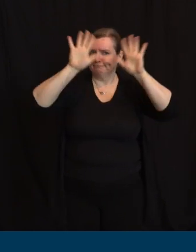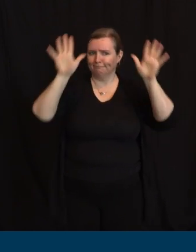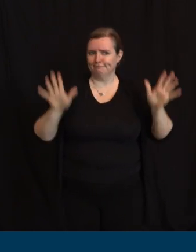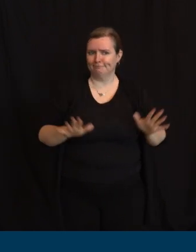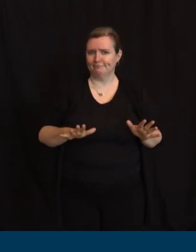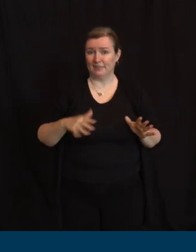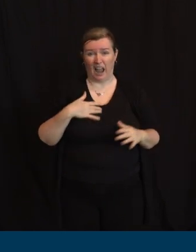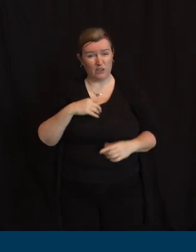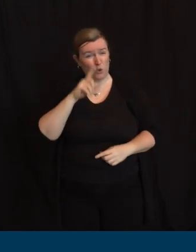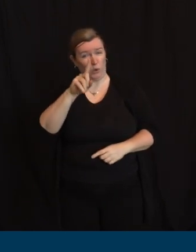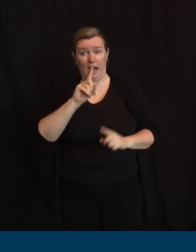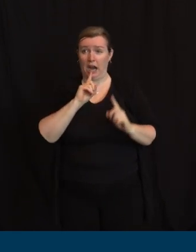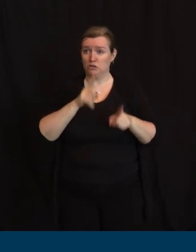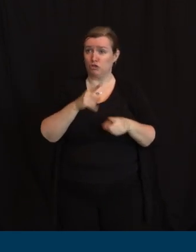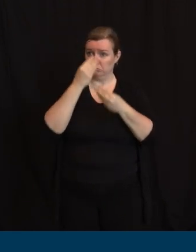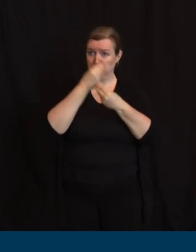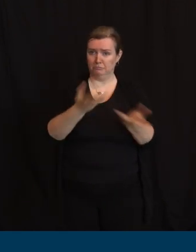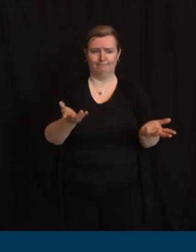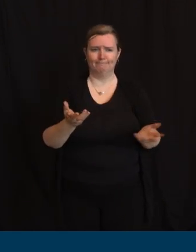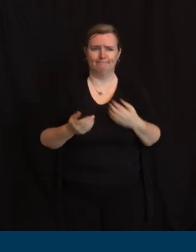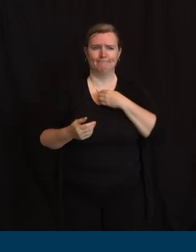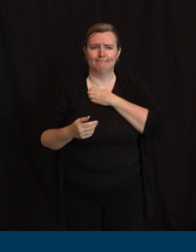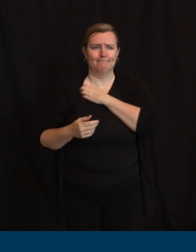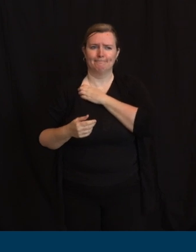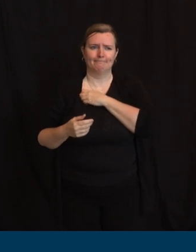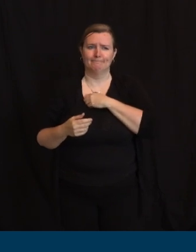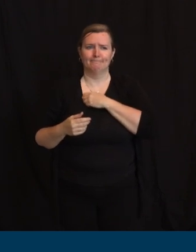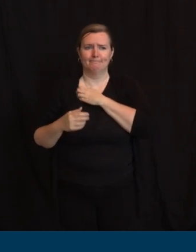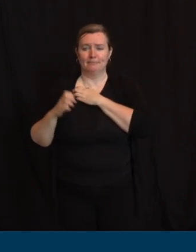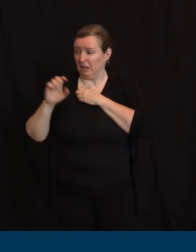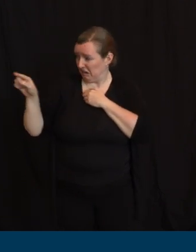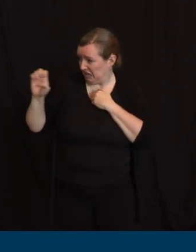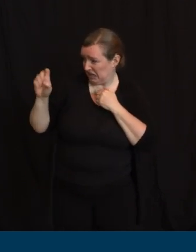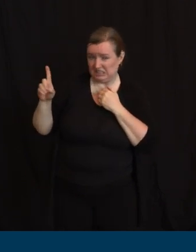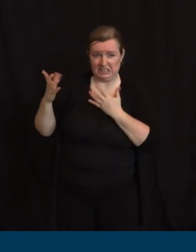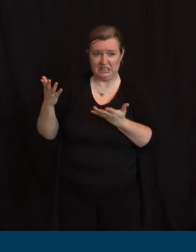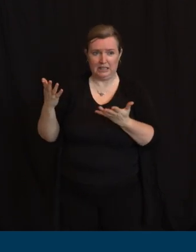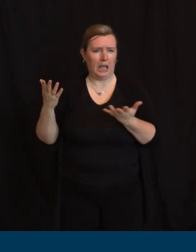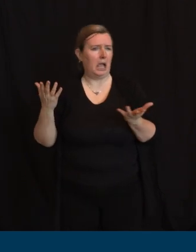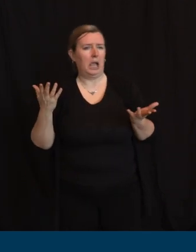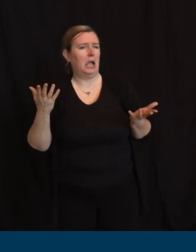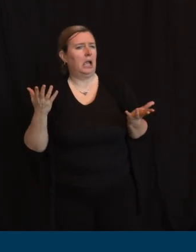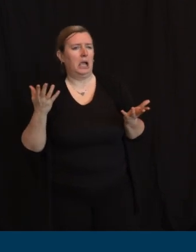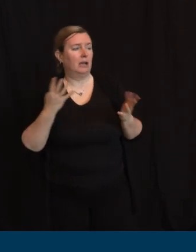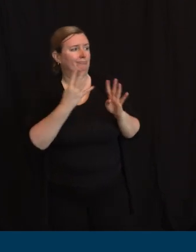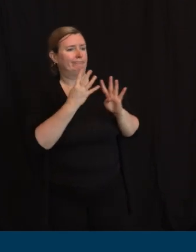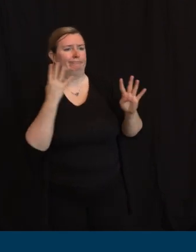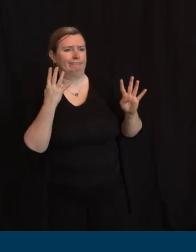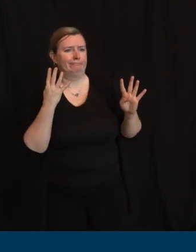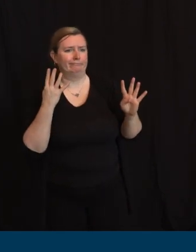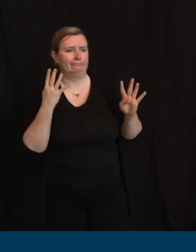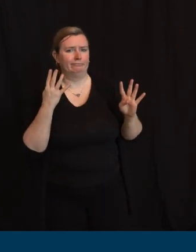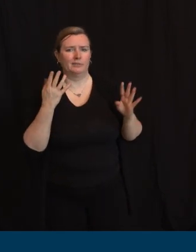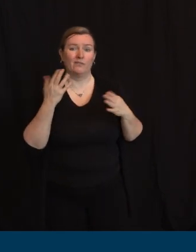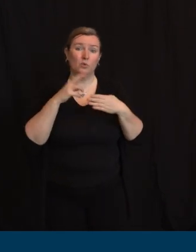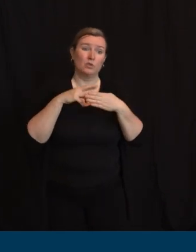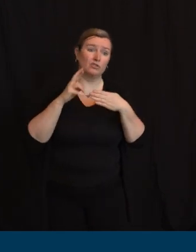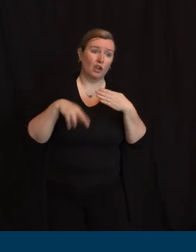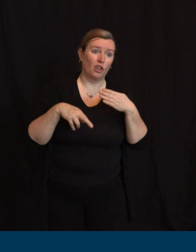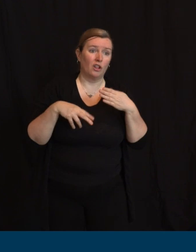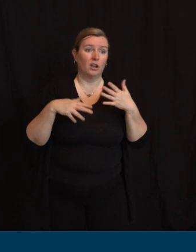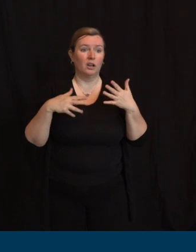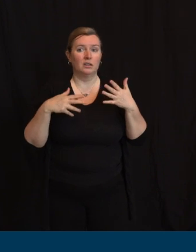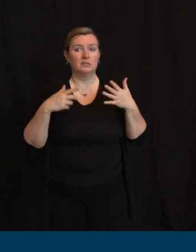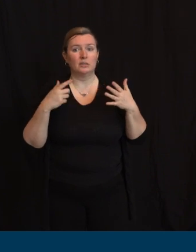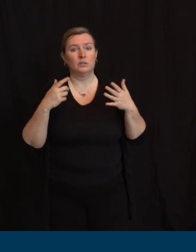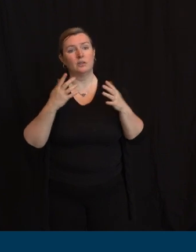No absolute answer to exactly what the backlog is. We are hearing anecdotally that it's getting better. We do look a little bit at overall turnaround time for these